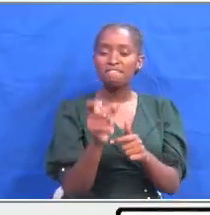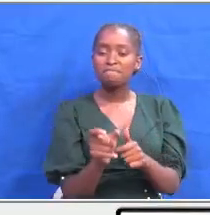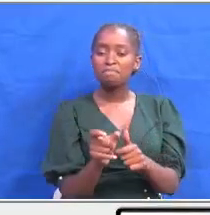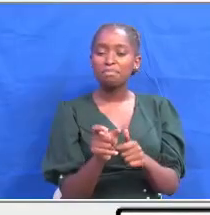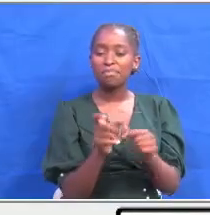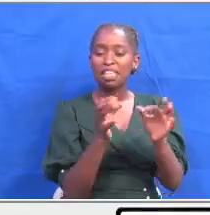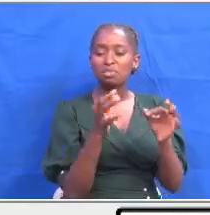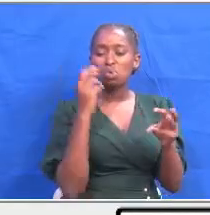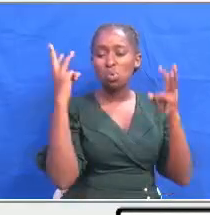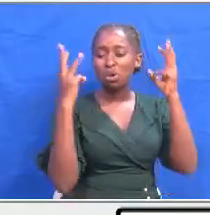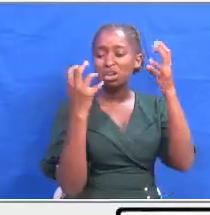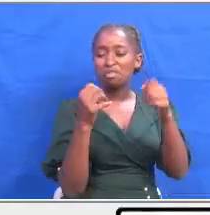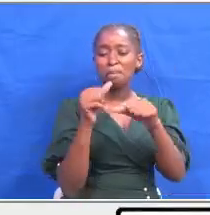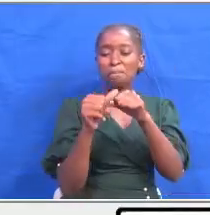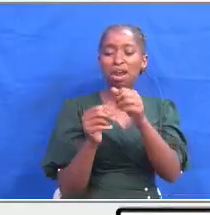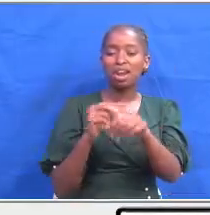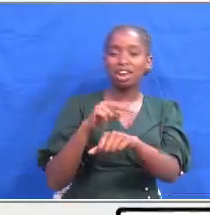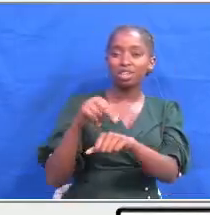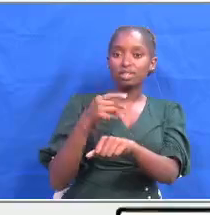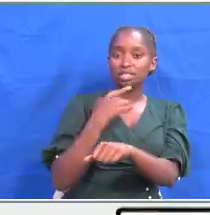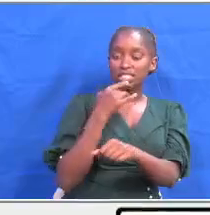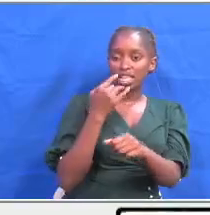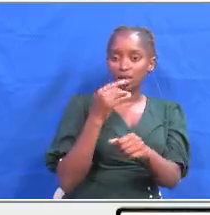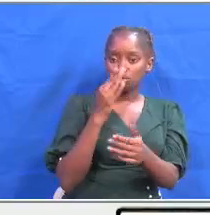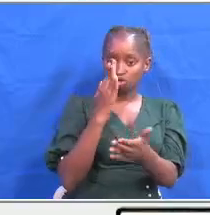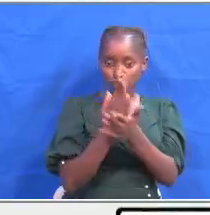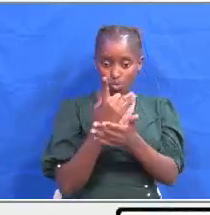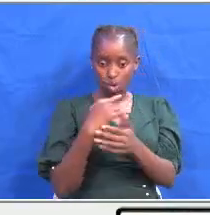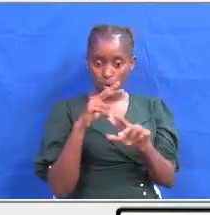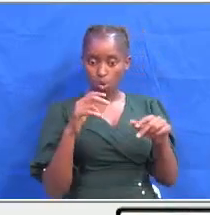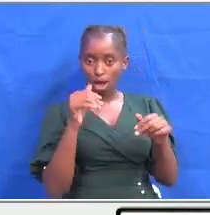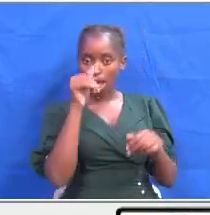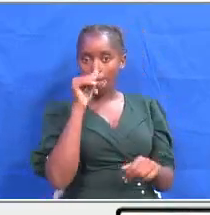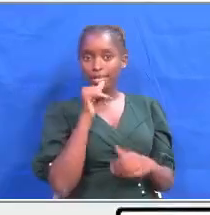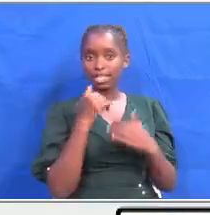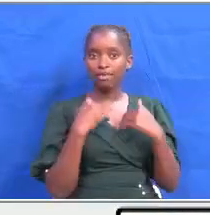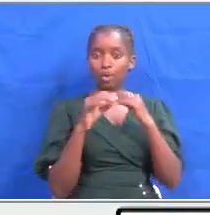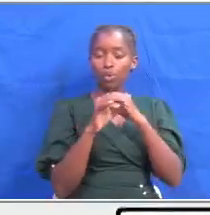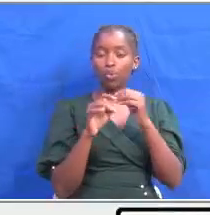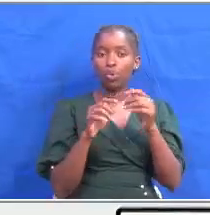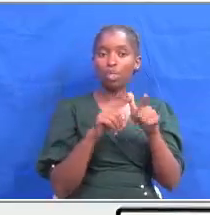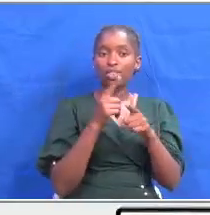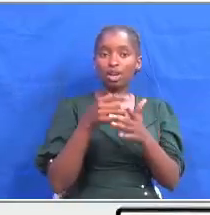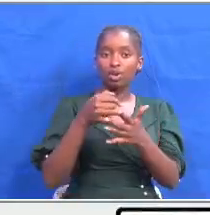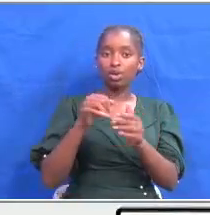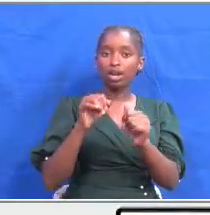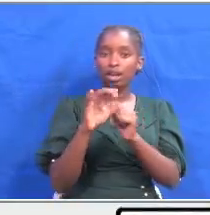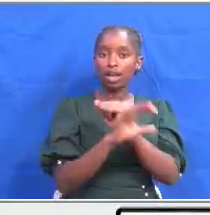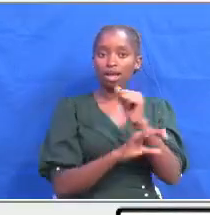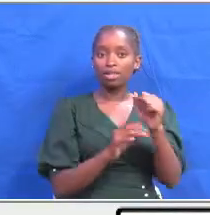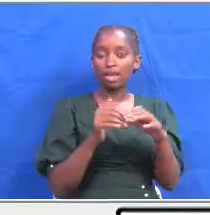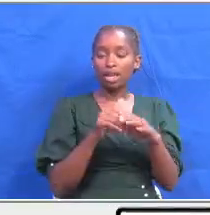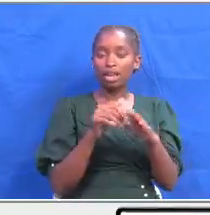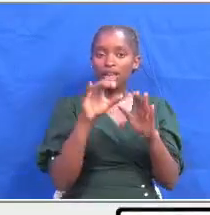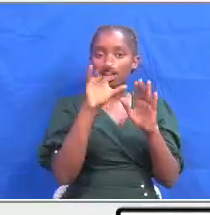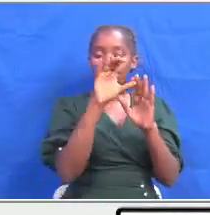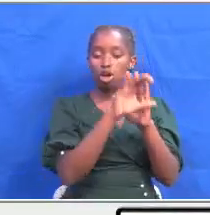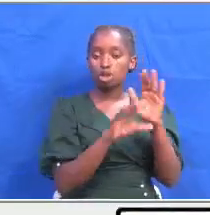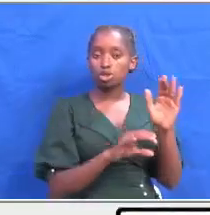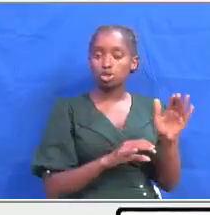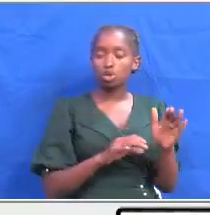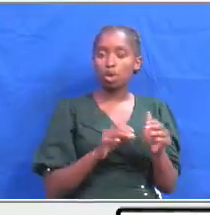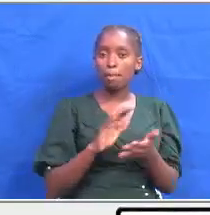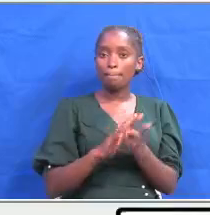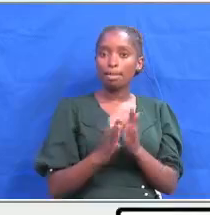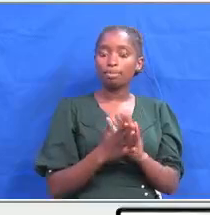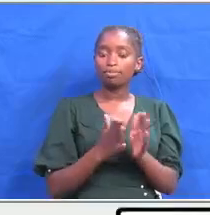nation, you would say, okay, we see that we don't have an IEBC, really, let's not subject the country into such a constitutional void and fights in